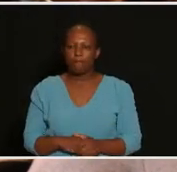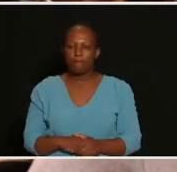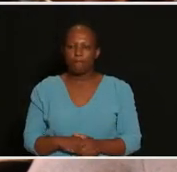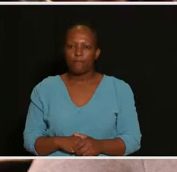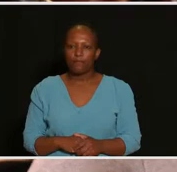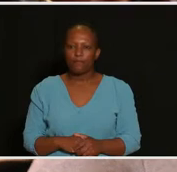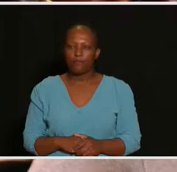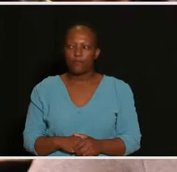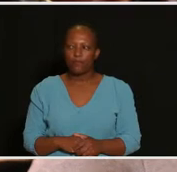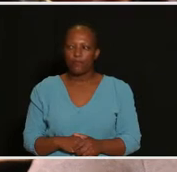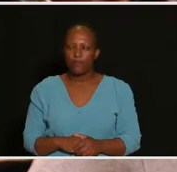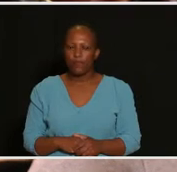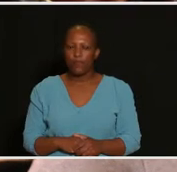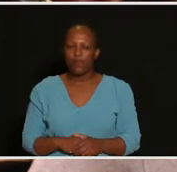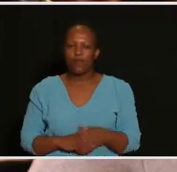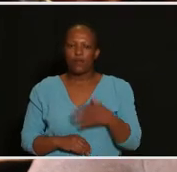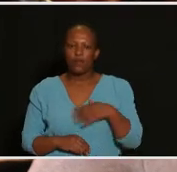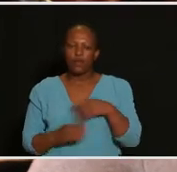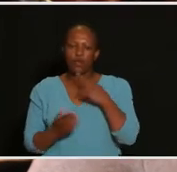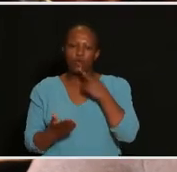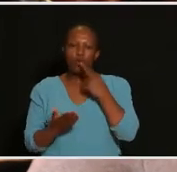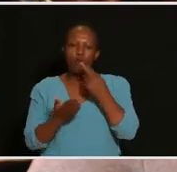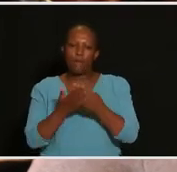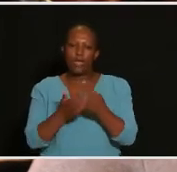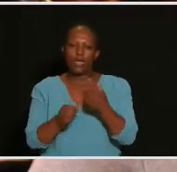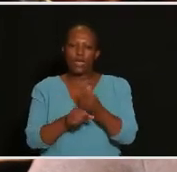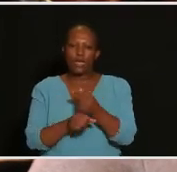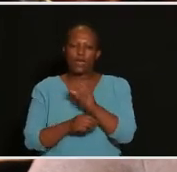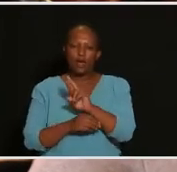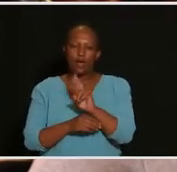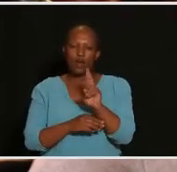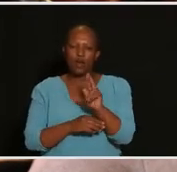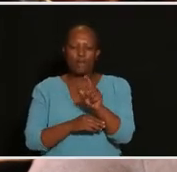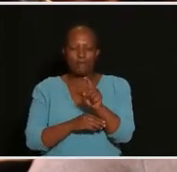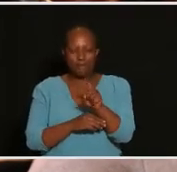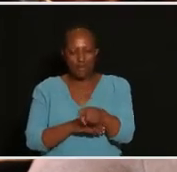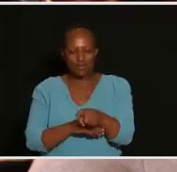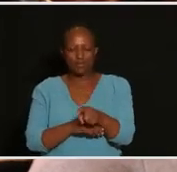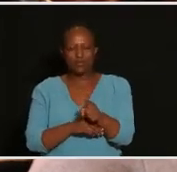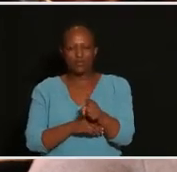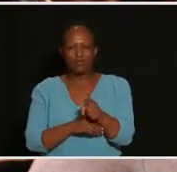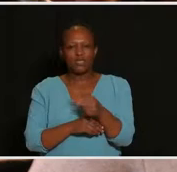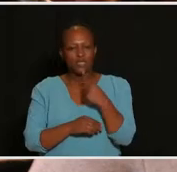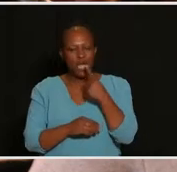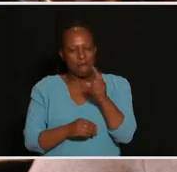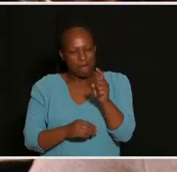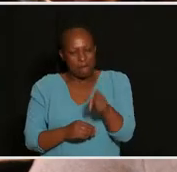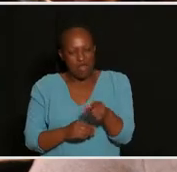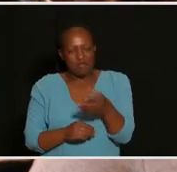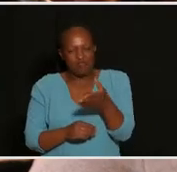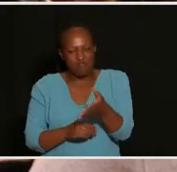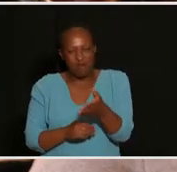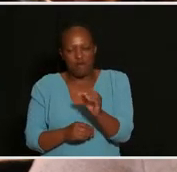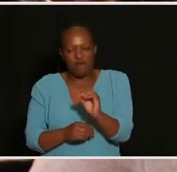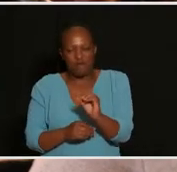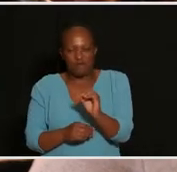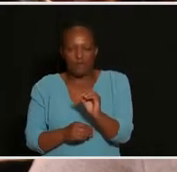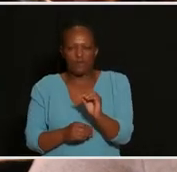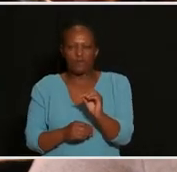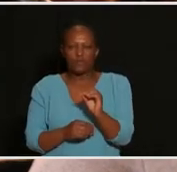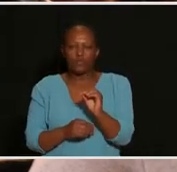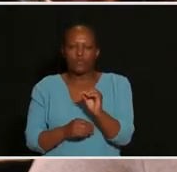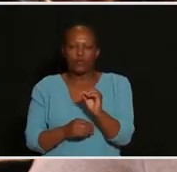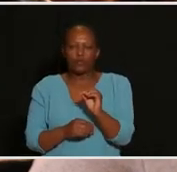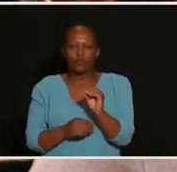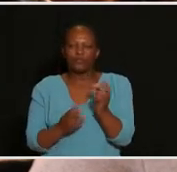I would like to recommend that great rrb made compulsory as this places children